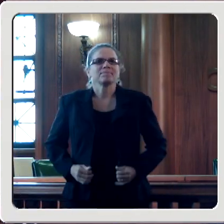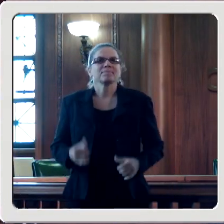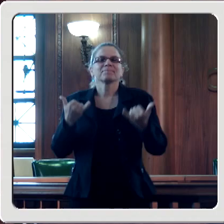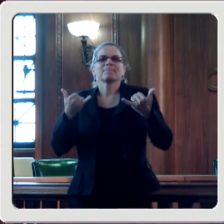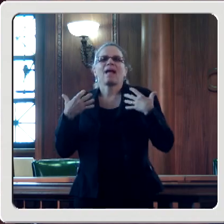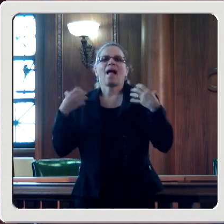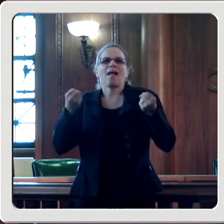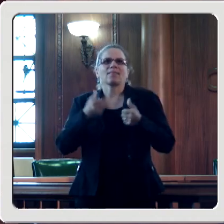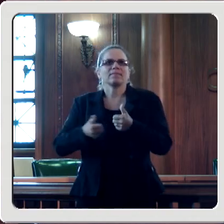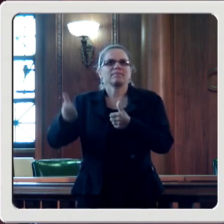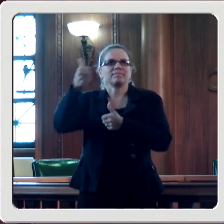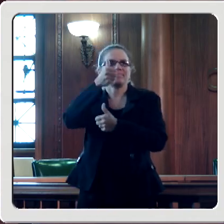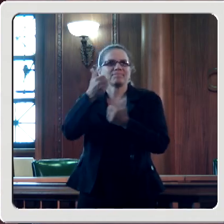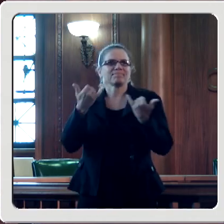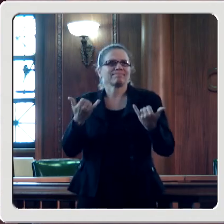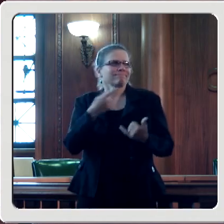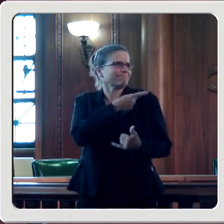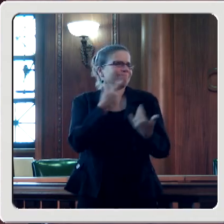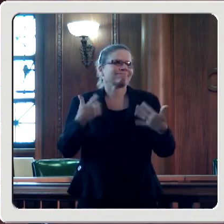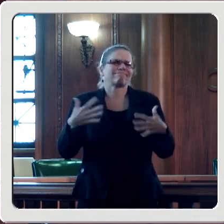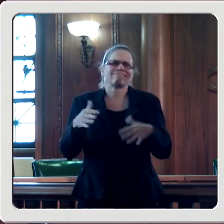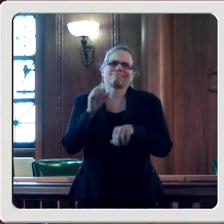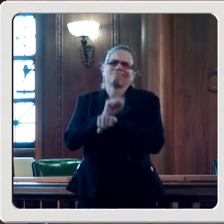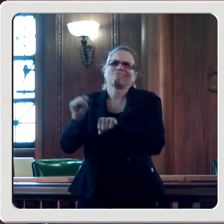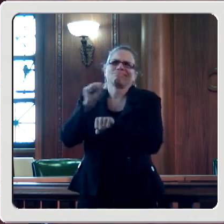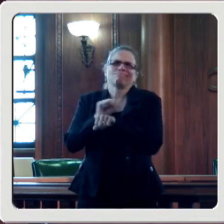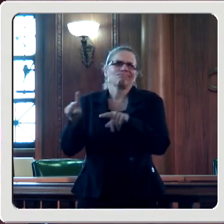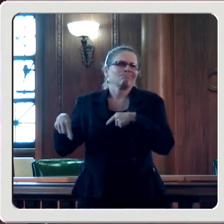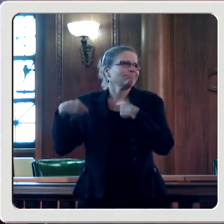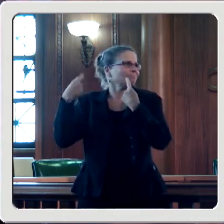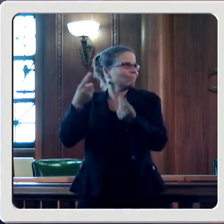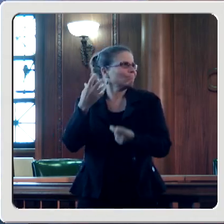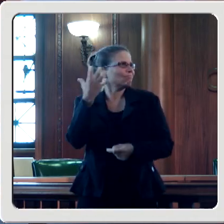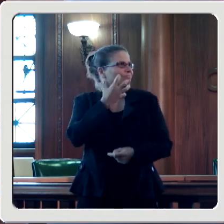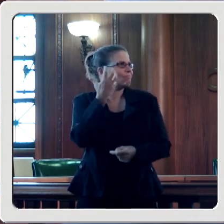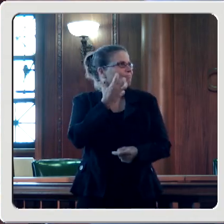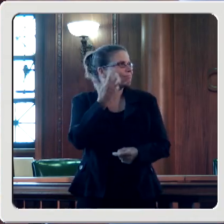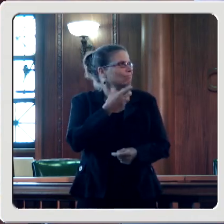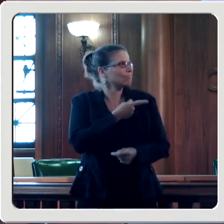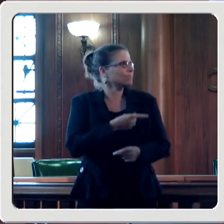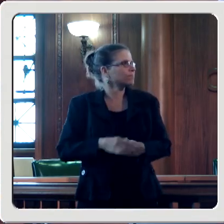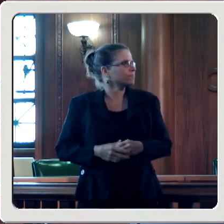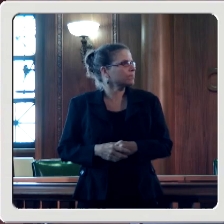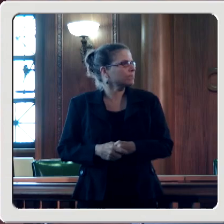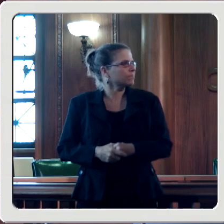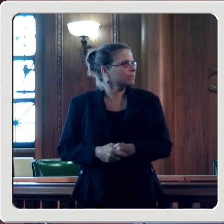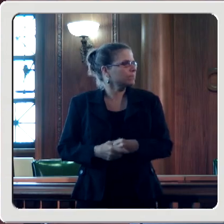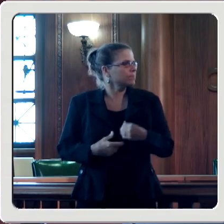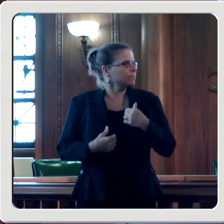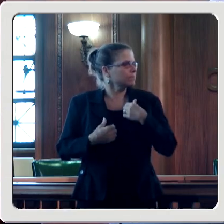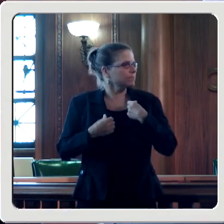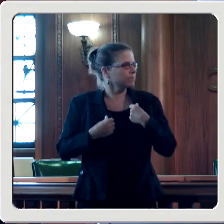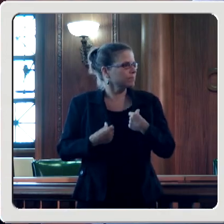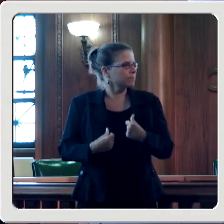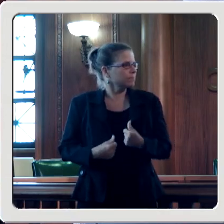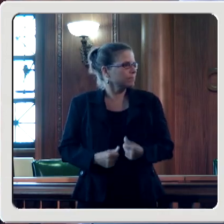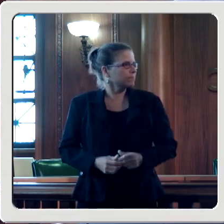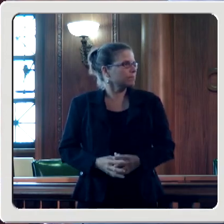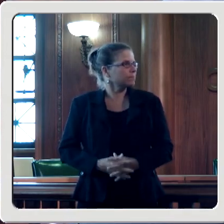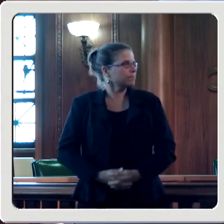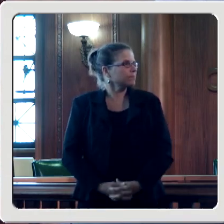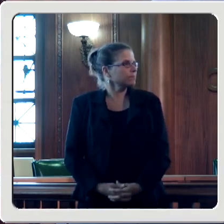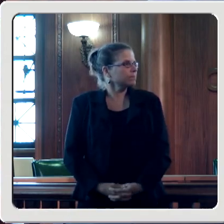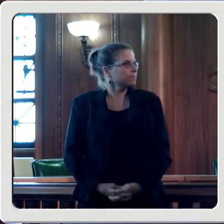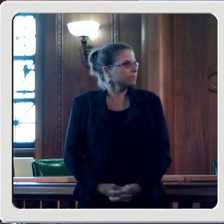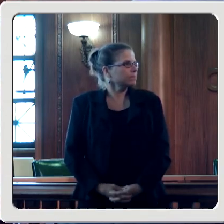yeoman work on this effort, and she will give her update. She's also